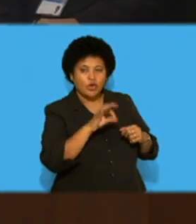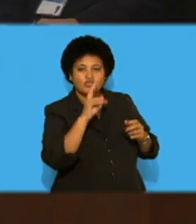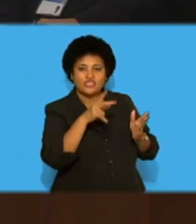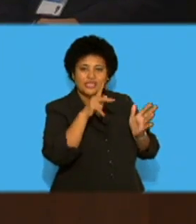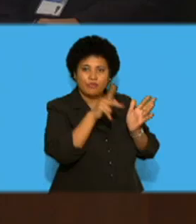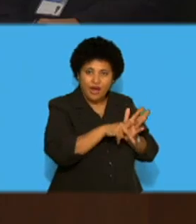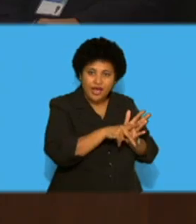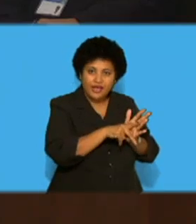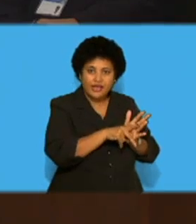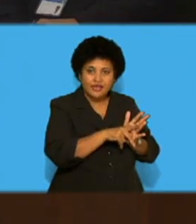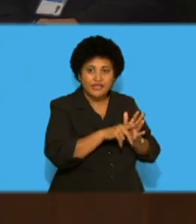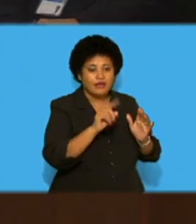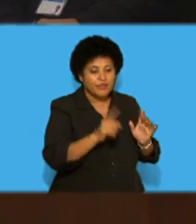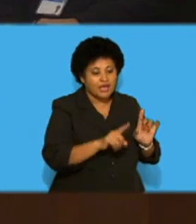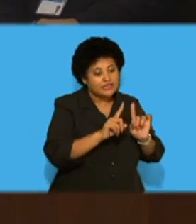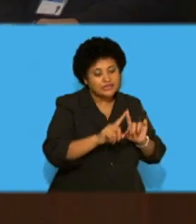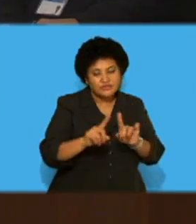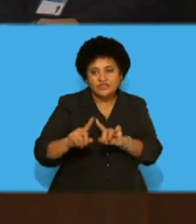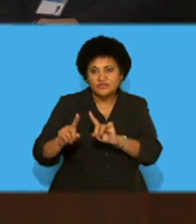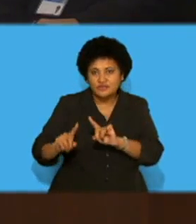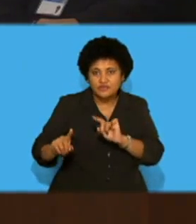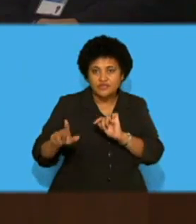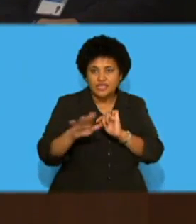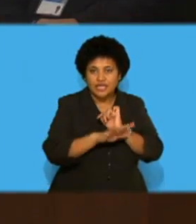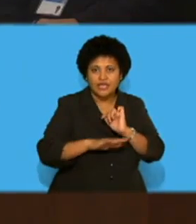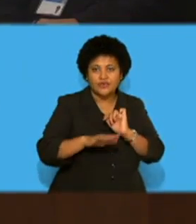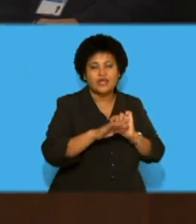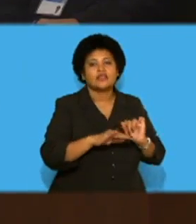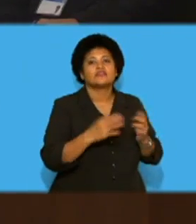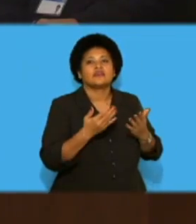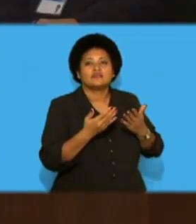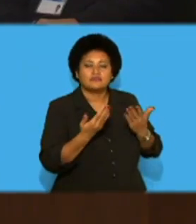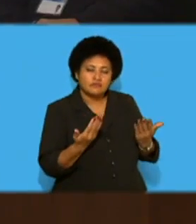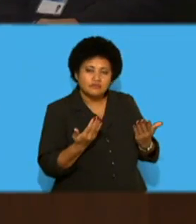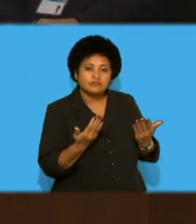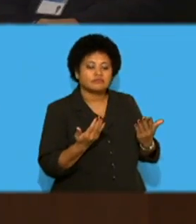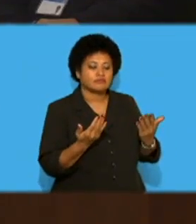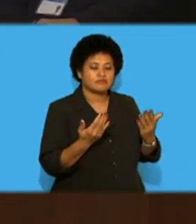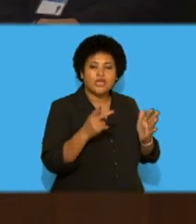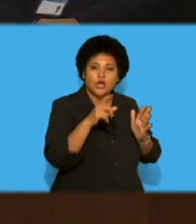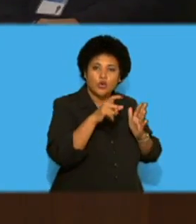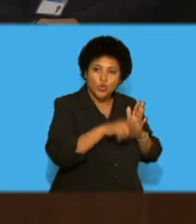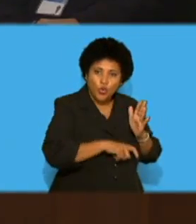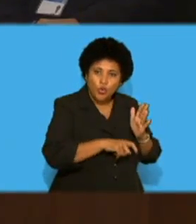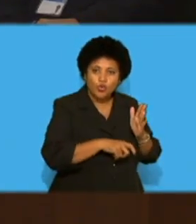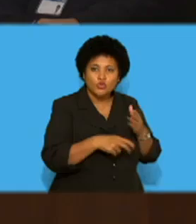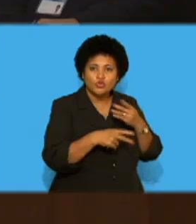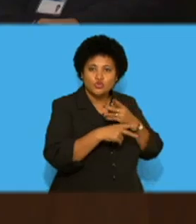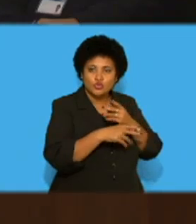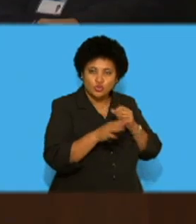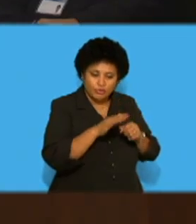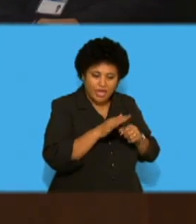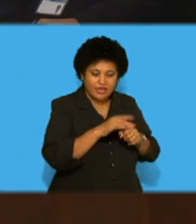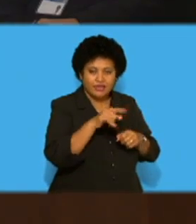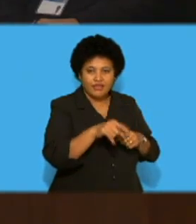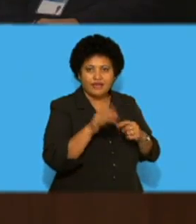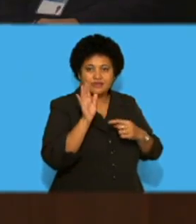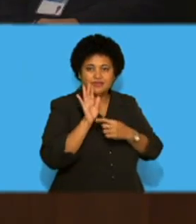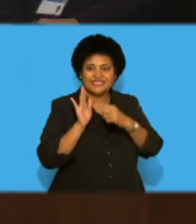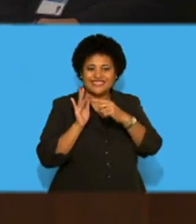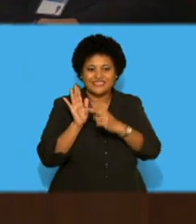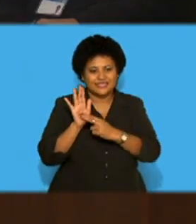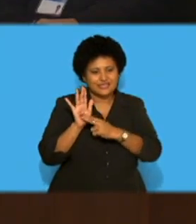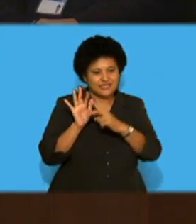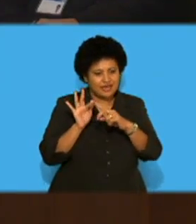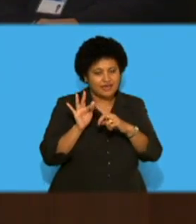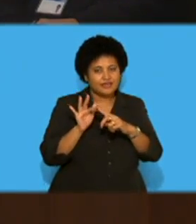per cane, but need to look at what it takes, what it costs you to produce that ton of cane. If you are able to bring